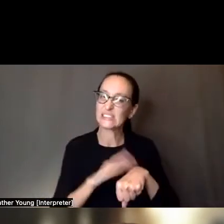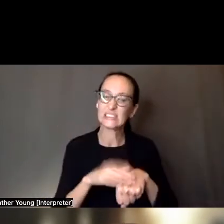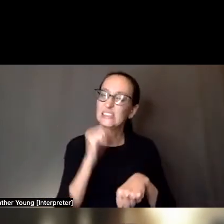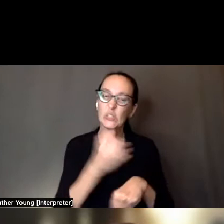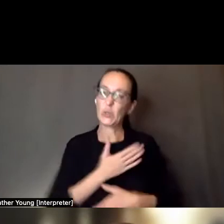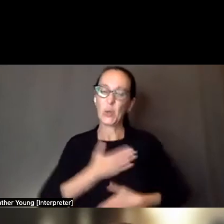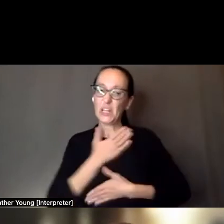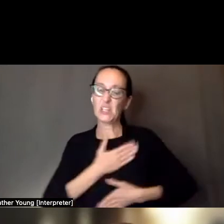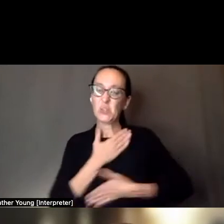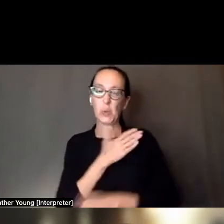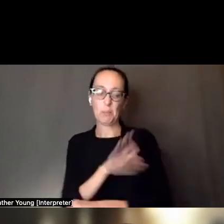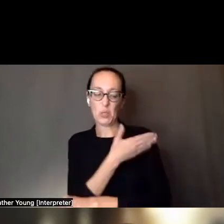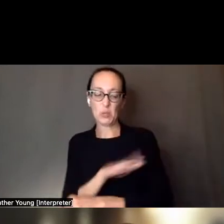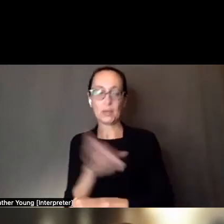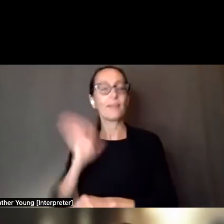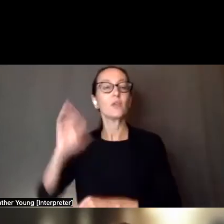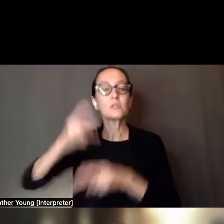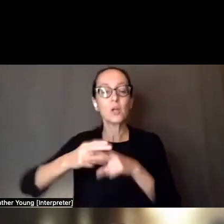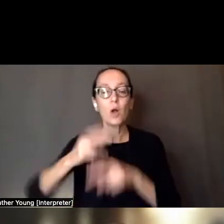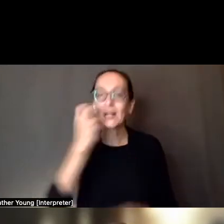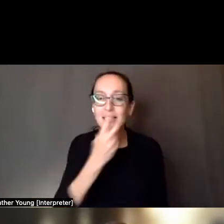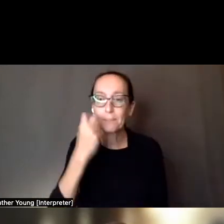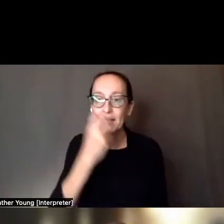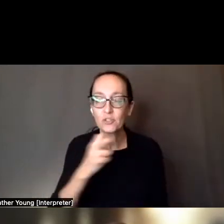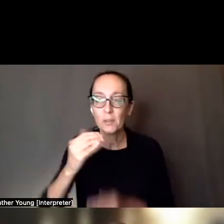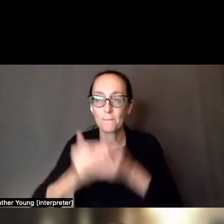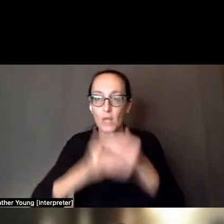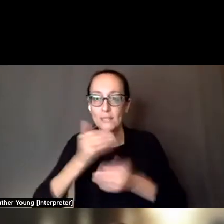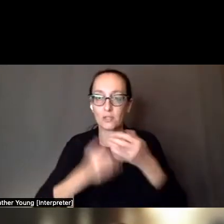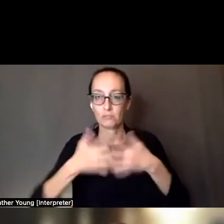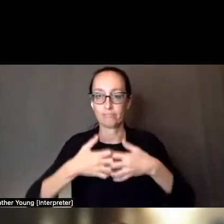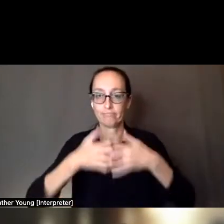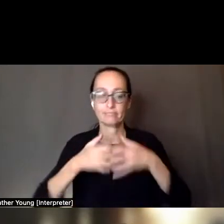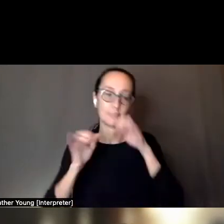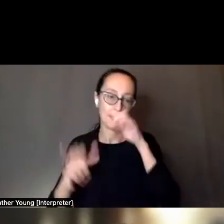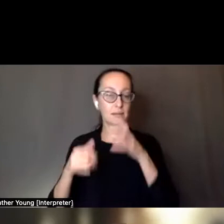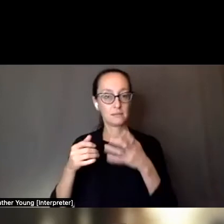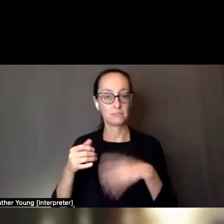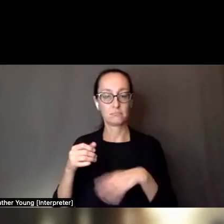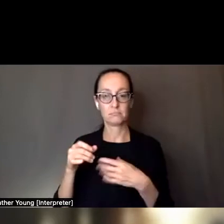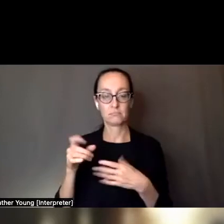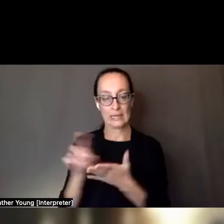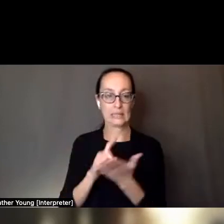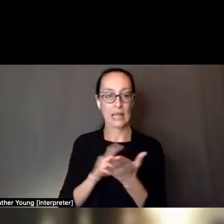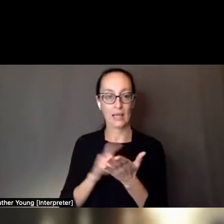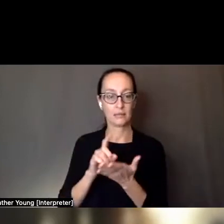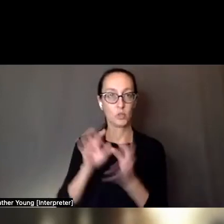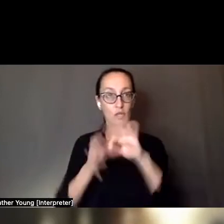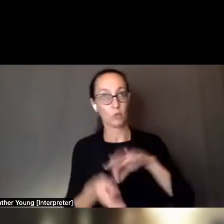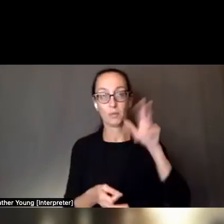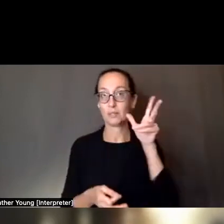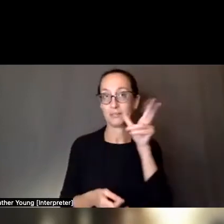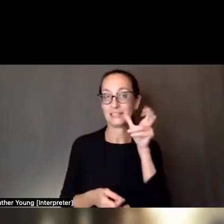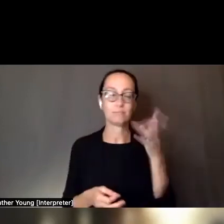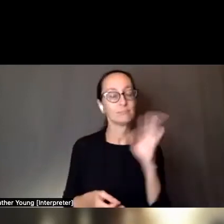speech processor. And that's what it's designed to do, to interpret speech. And then we realized,